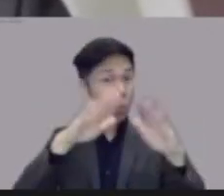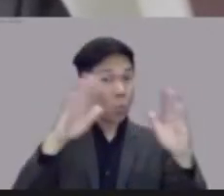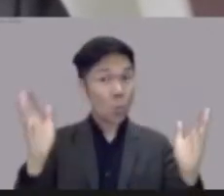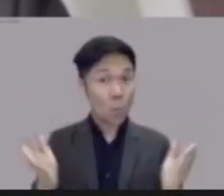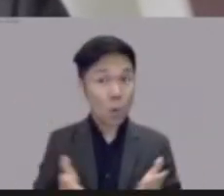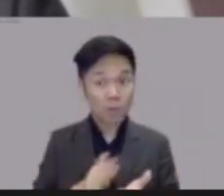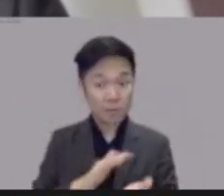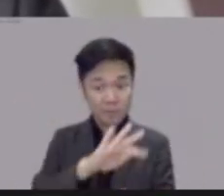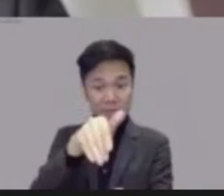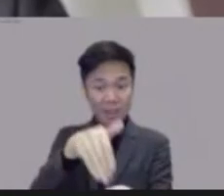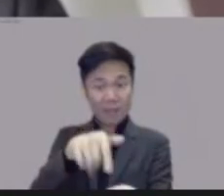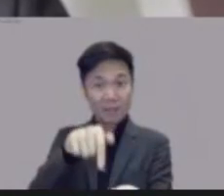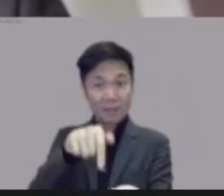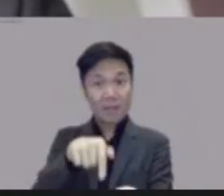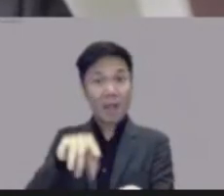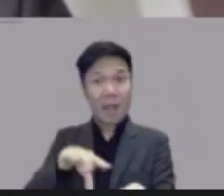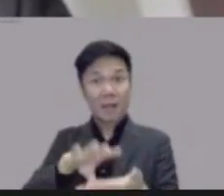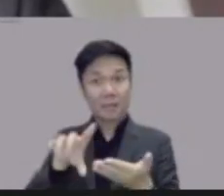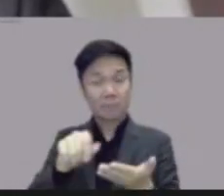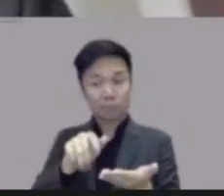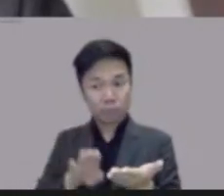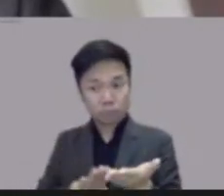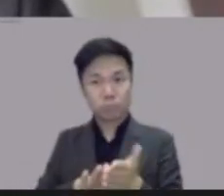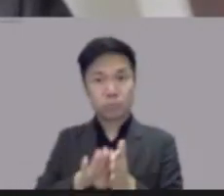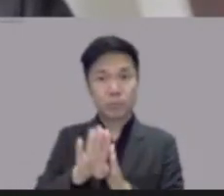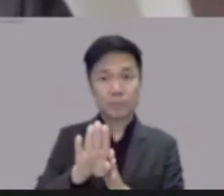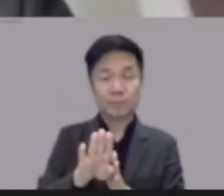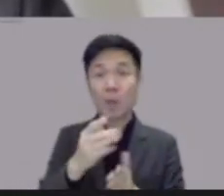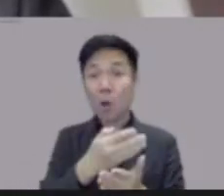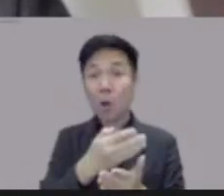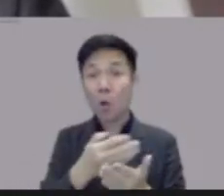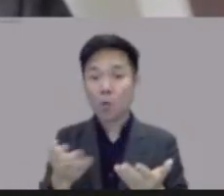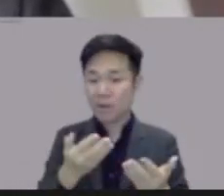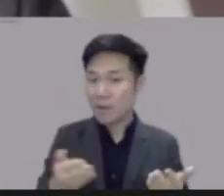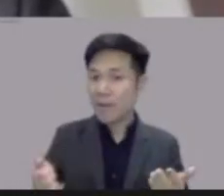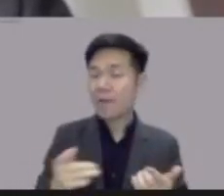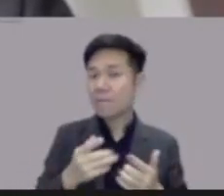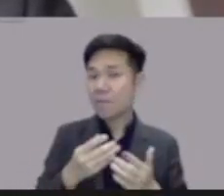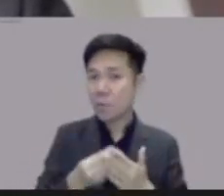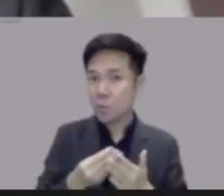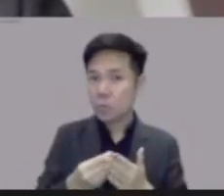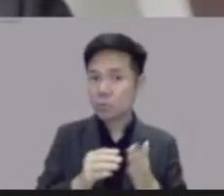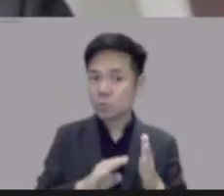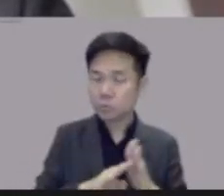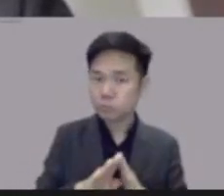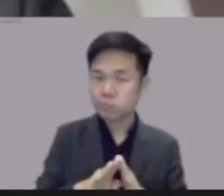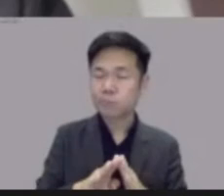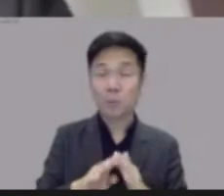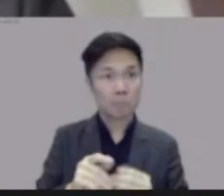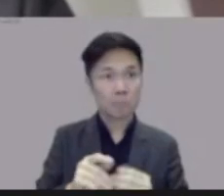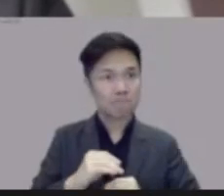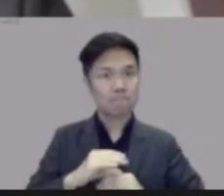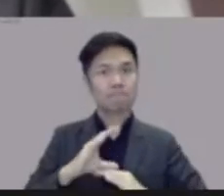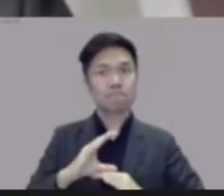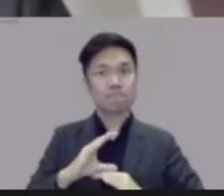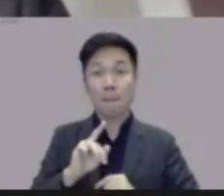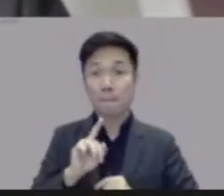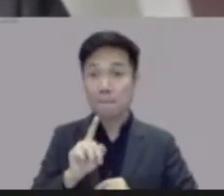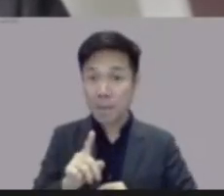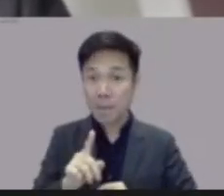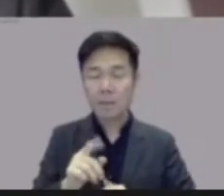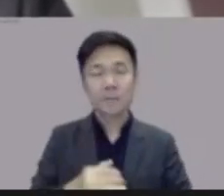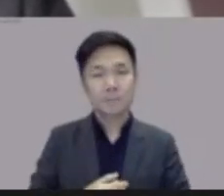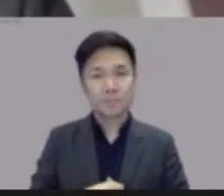economic development we must also be conscious about our contributions towards the environmental degradation the